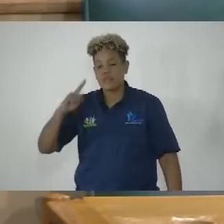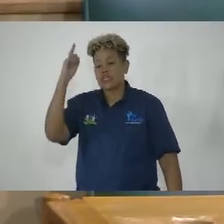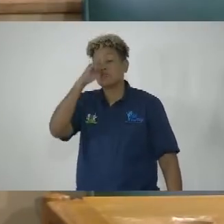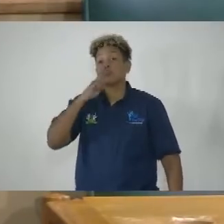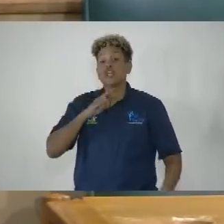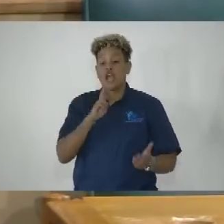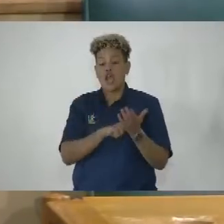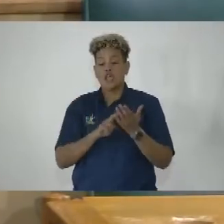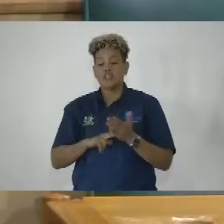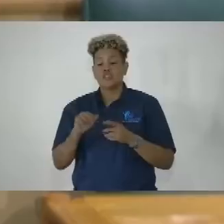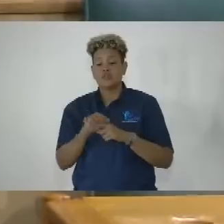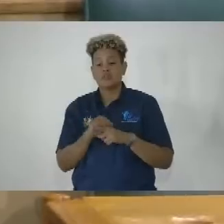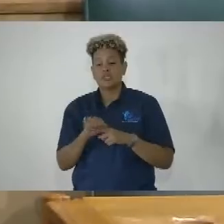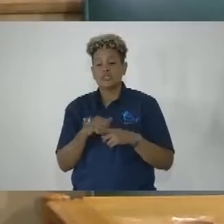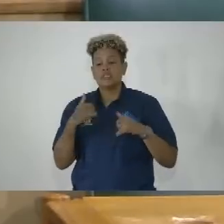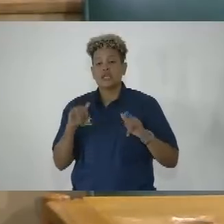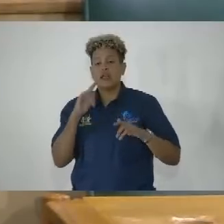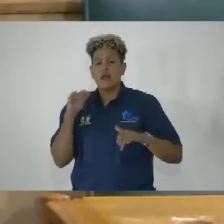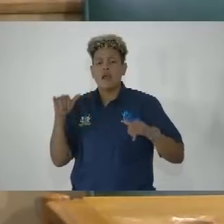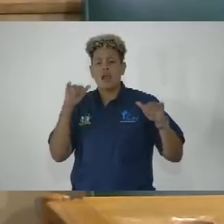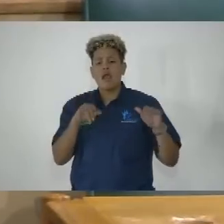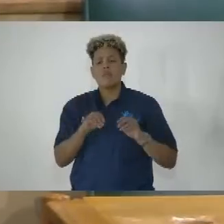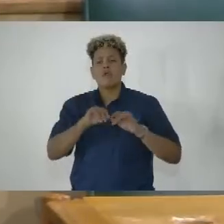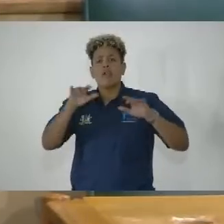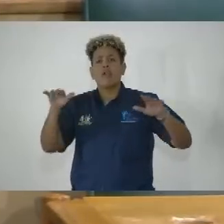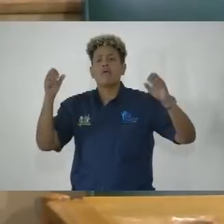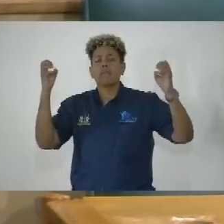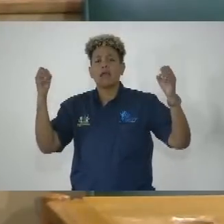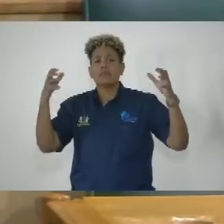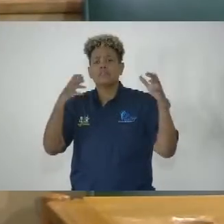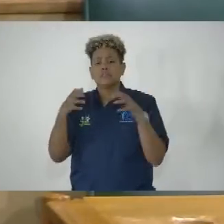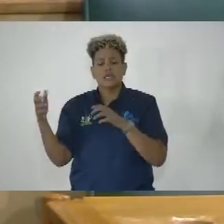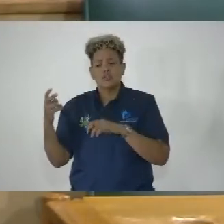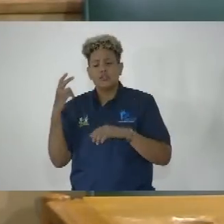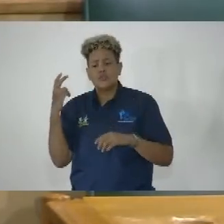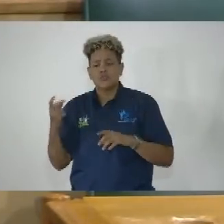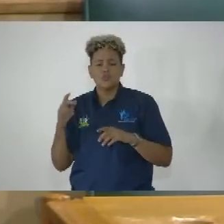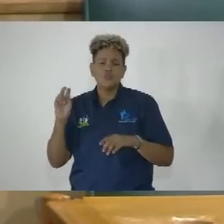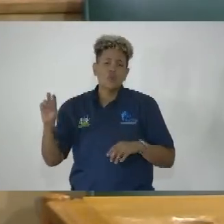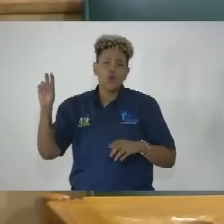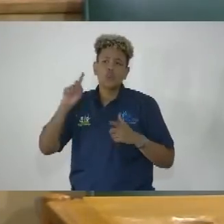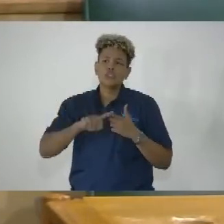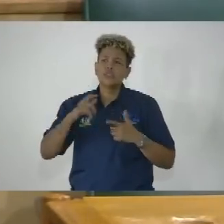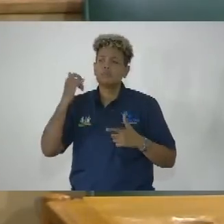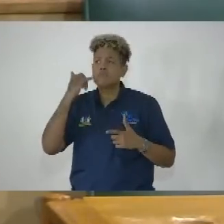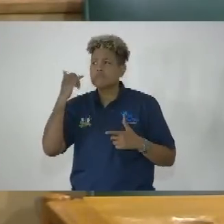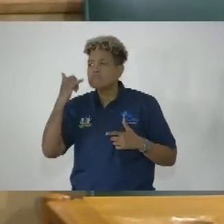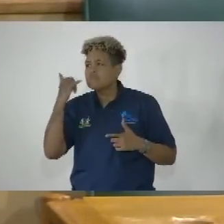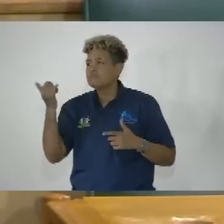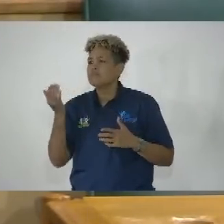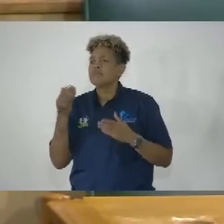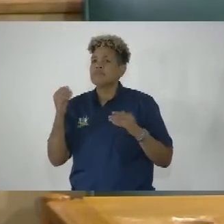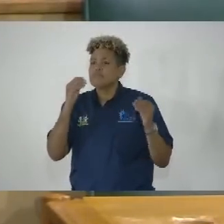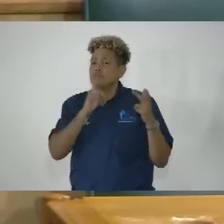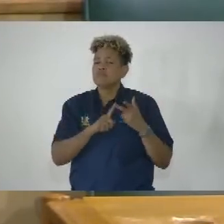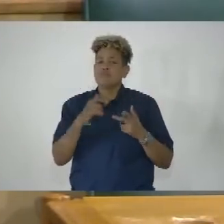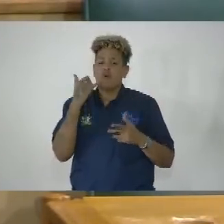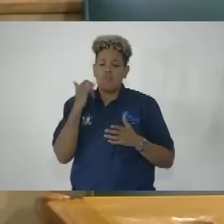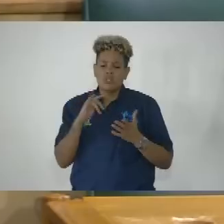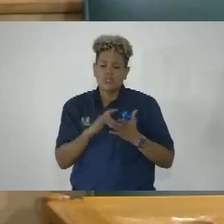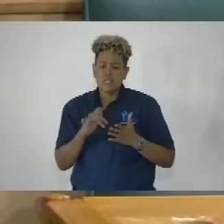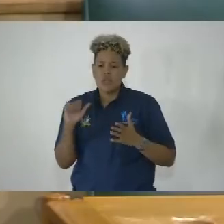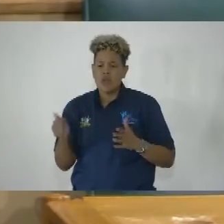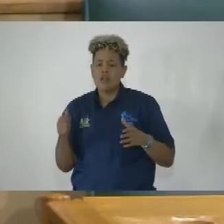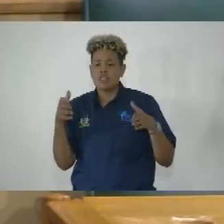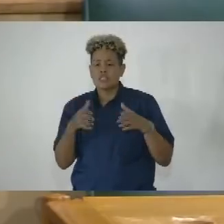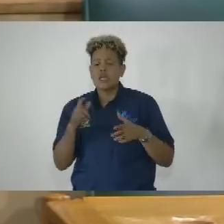contracting practice is still commonplace in many sectors, tourism, retail, BPO, other sectors, and it must